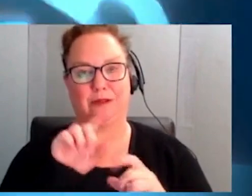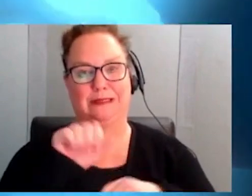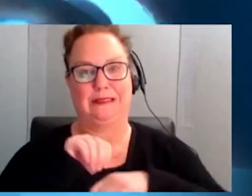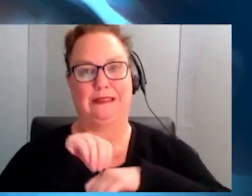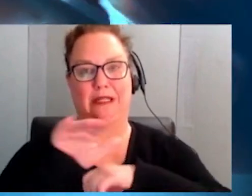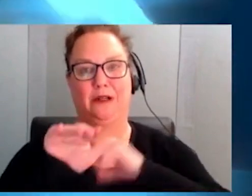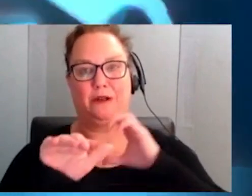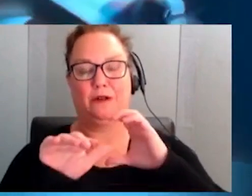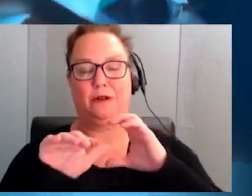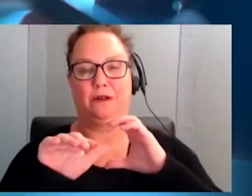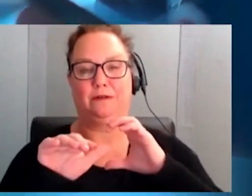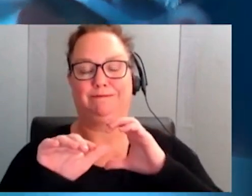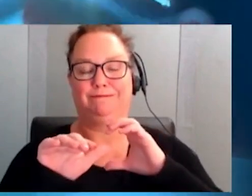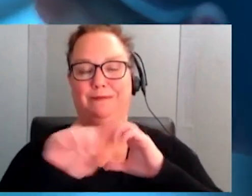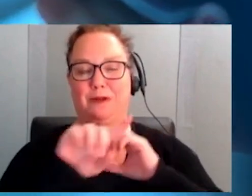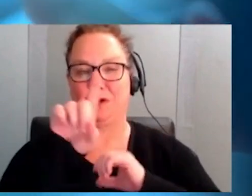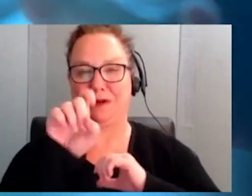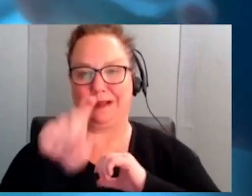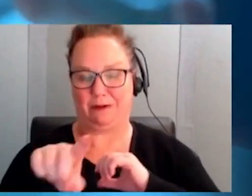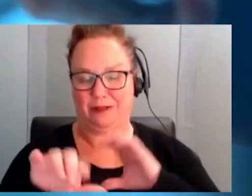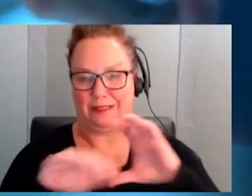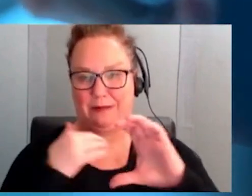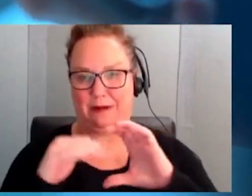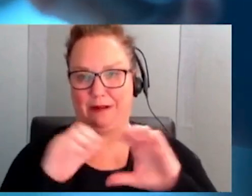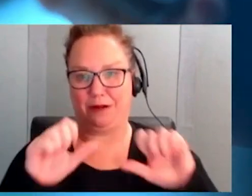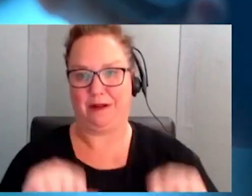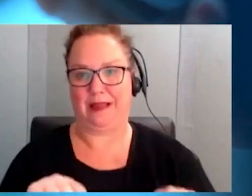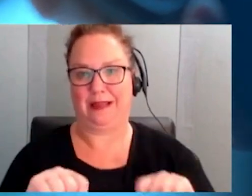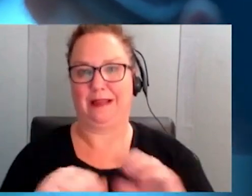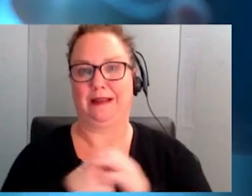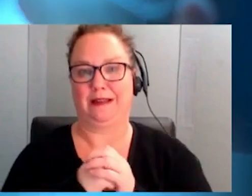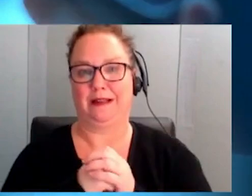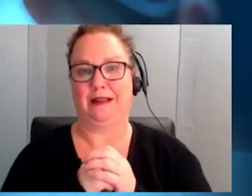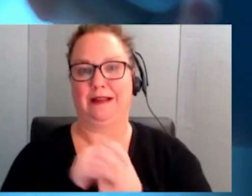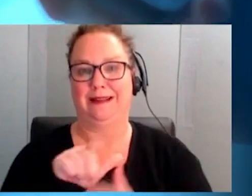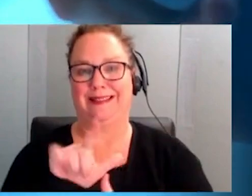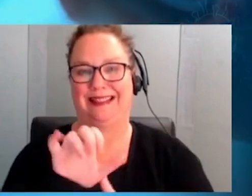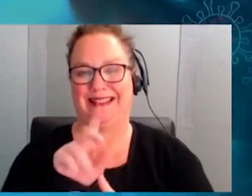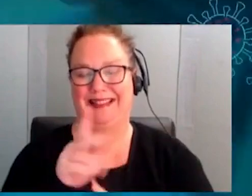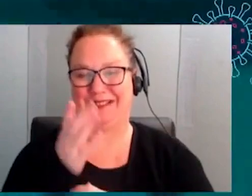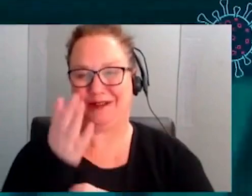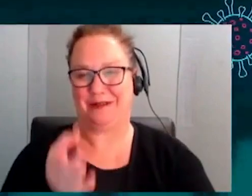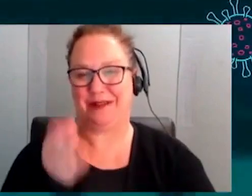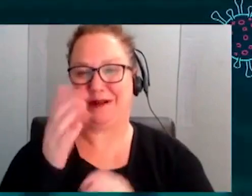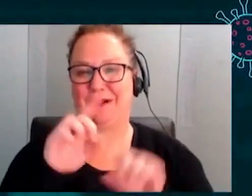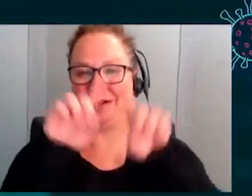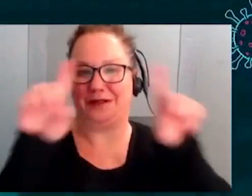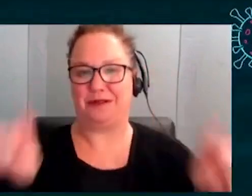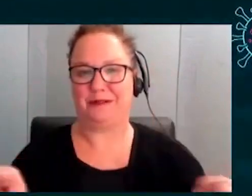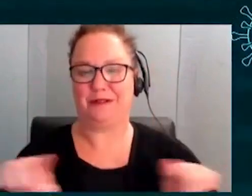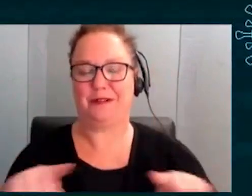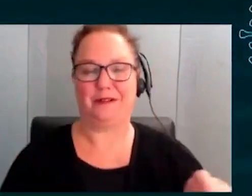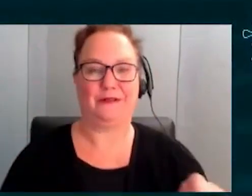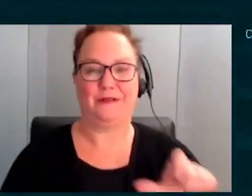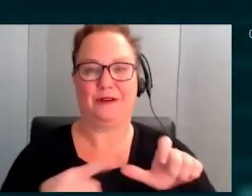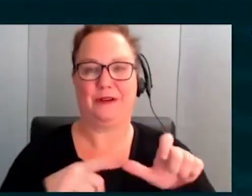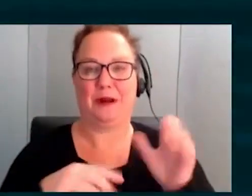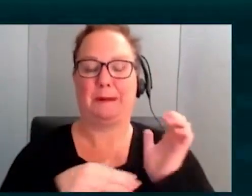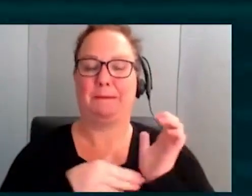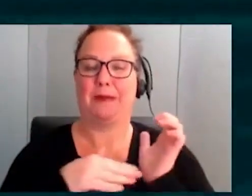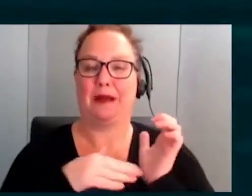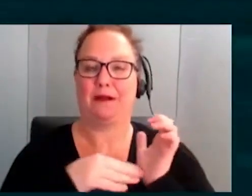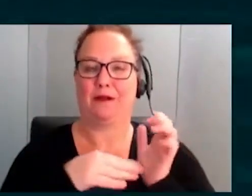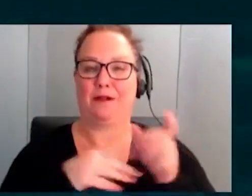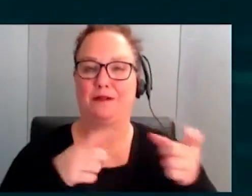YouTube, Facebook. You can email them to the Medical News Network. Those links are right there on your screen. But first, Medical Director of Infection Prevention and Control, Dr.